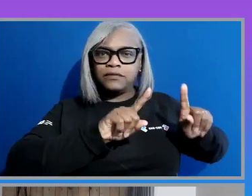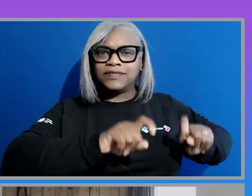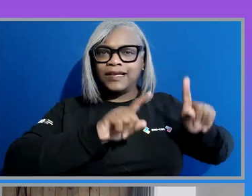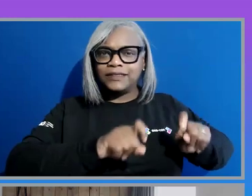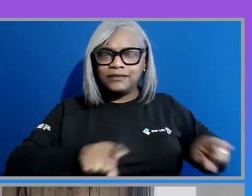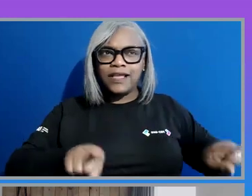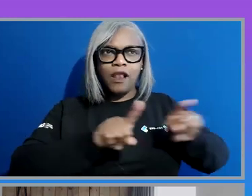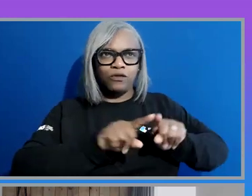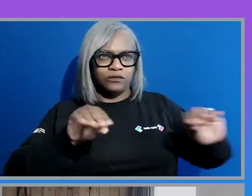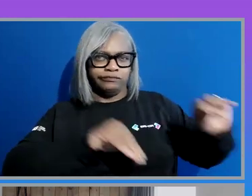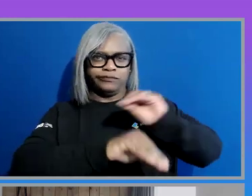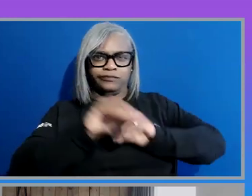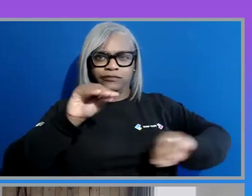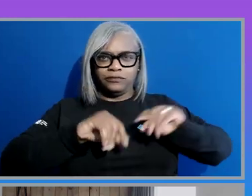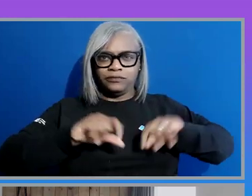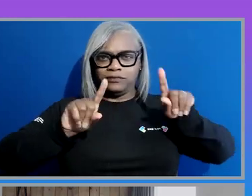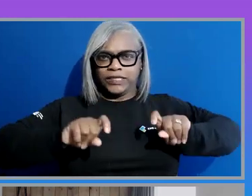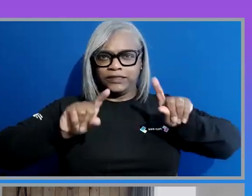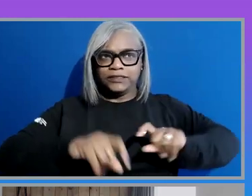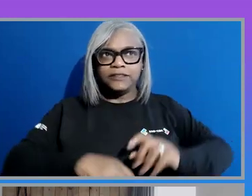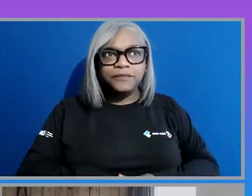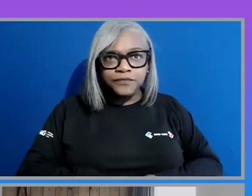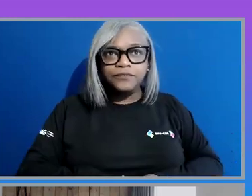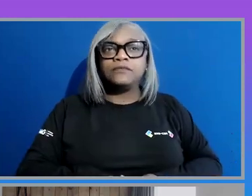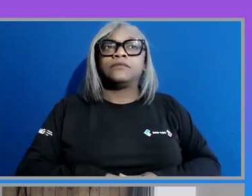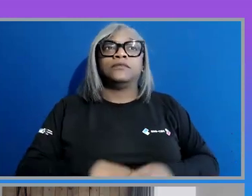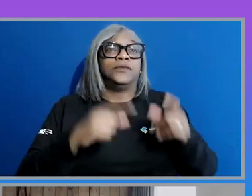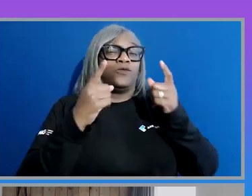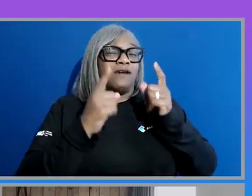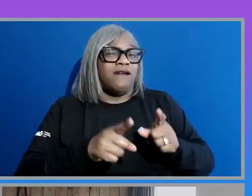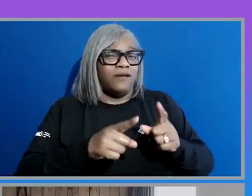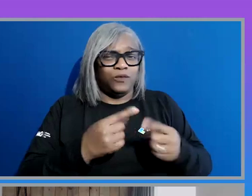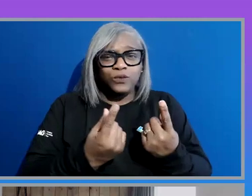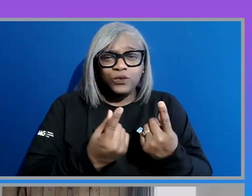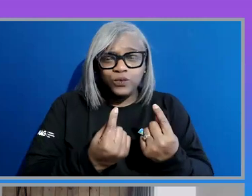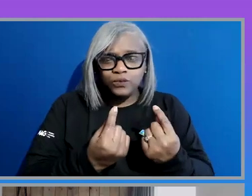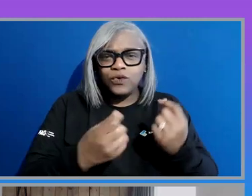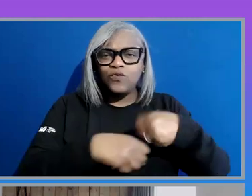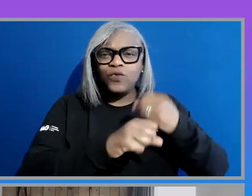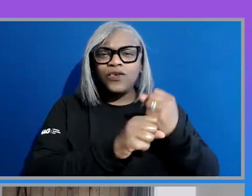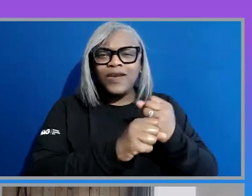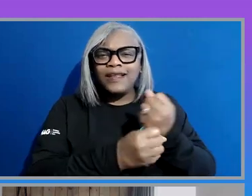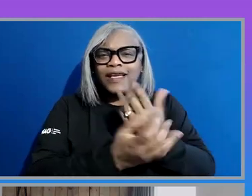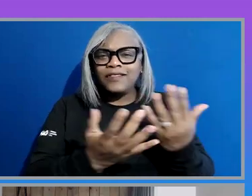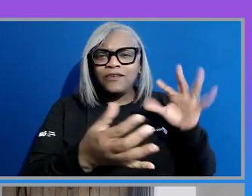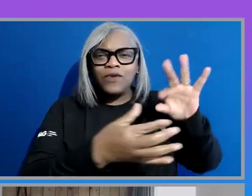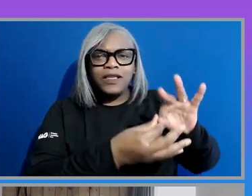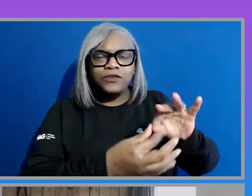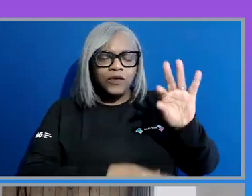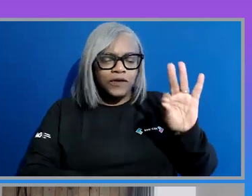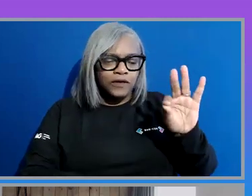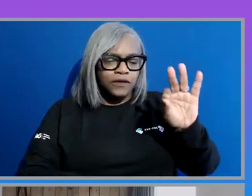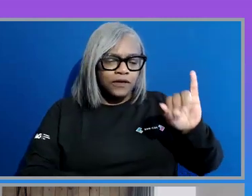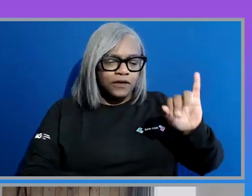of the things I really love is that we create our components in such a way that our Figma API matches our code